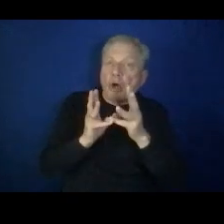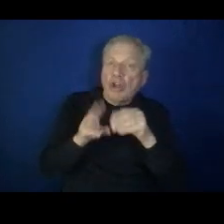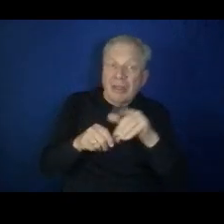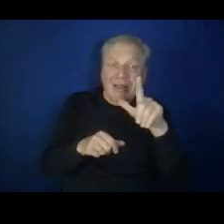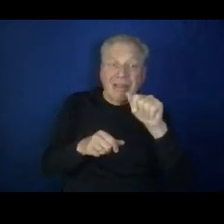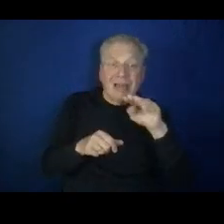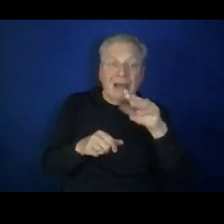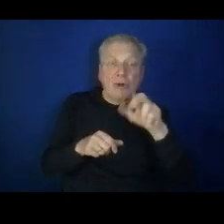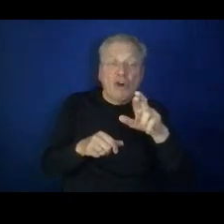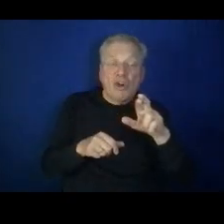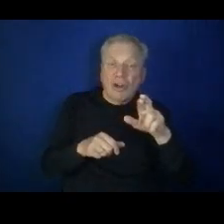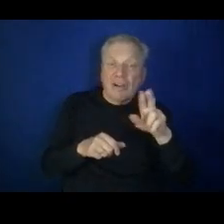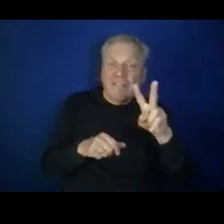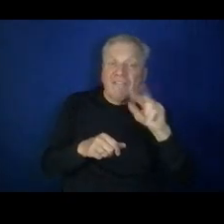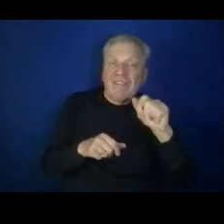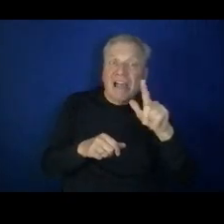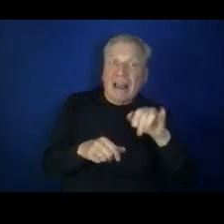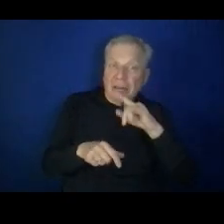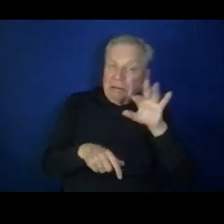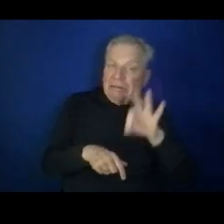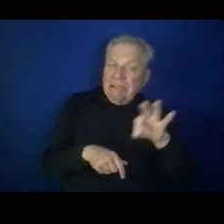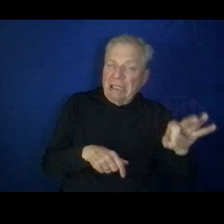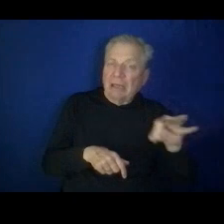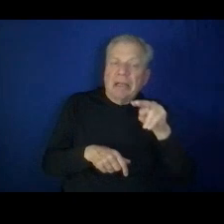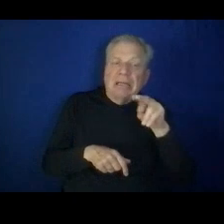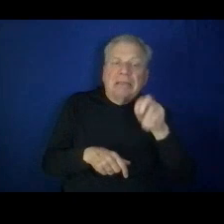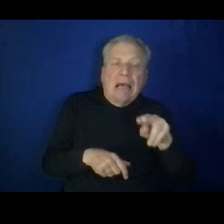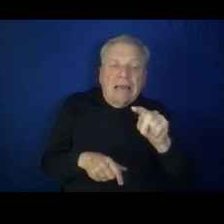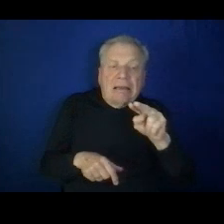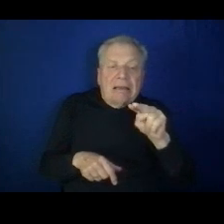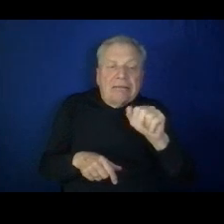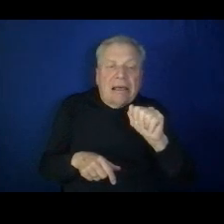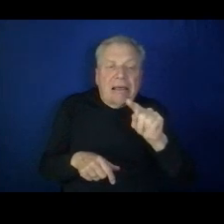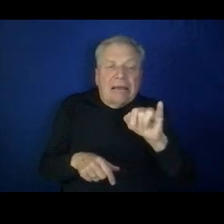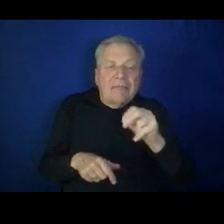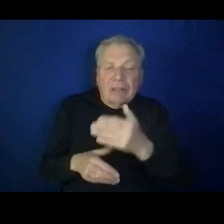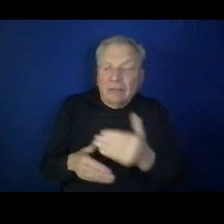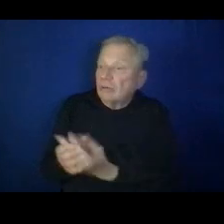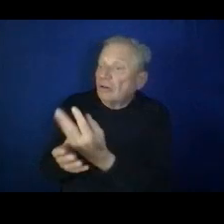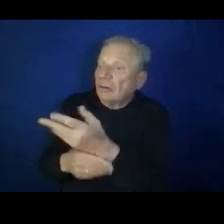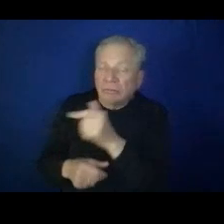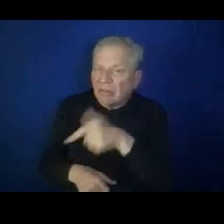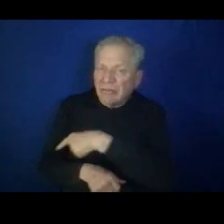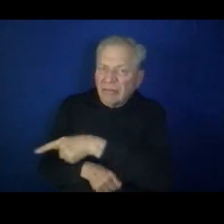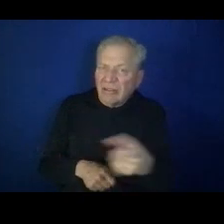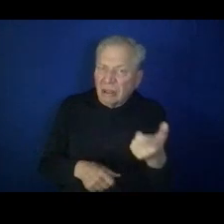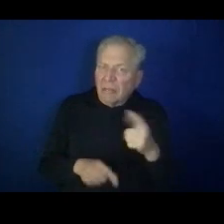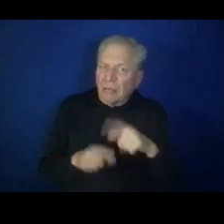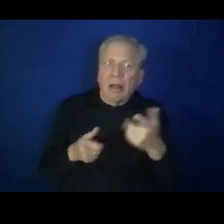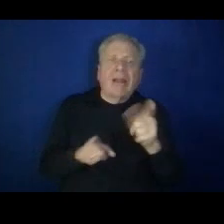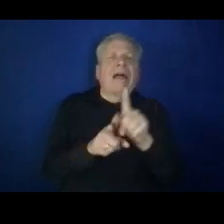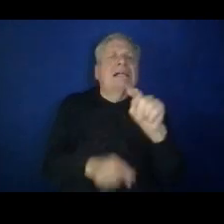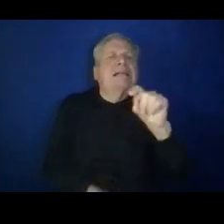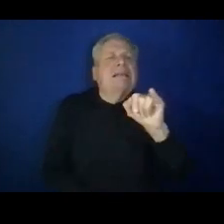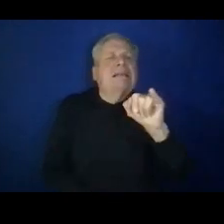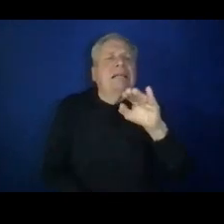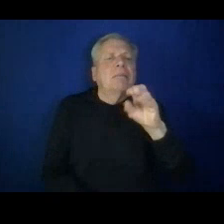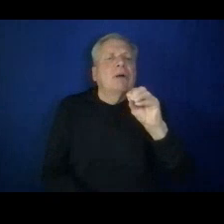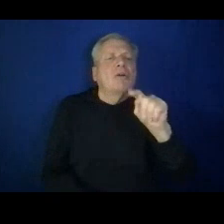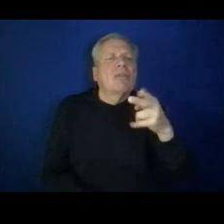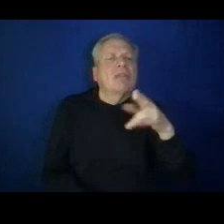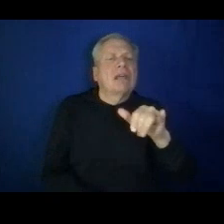bottom were 99% non-native species. But it was things like Timothy grass,